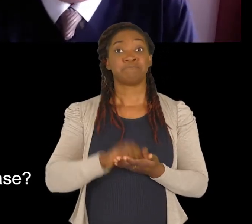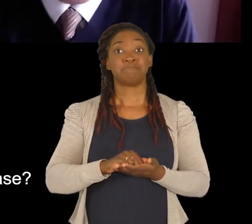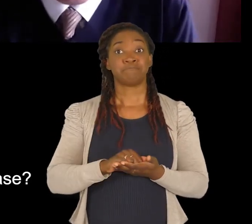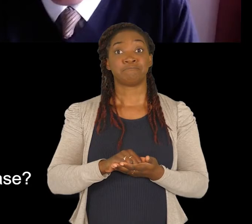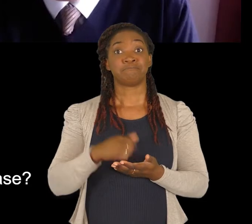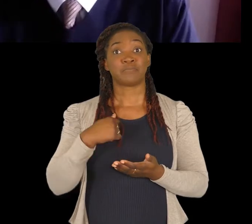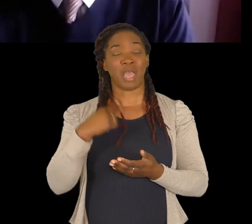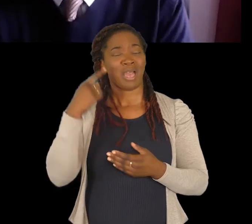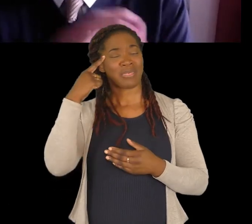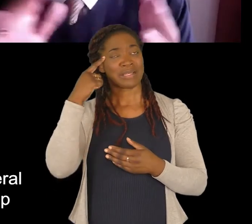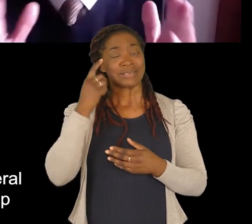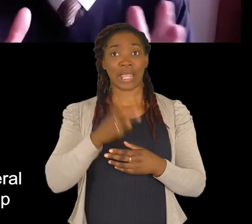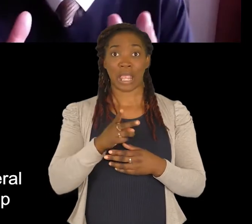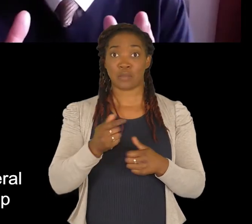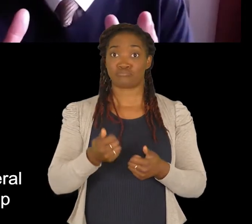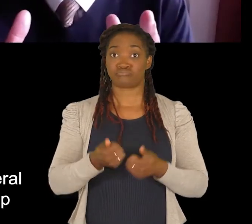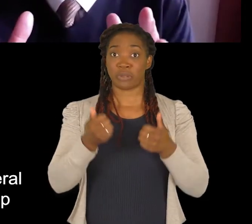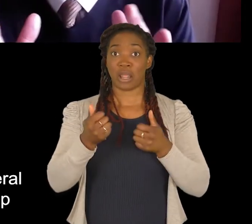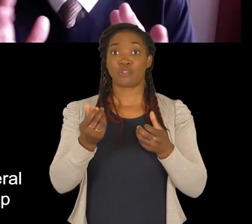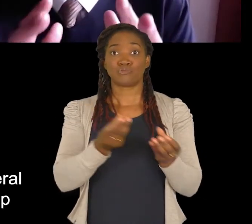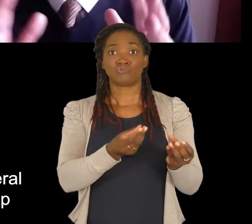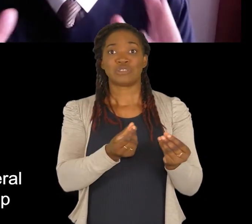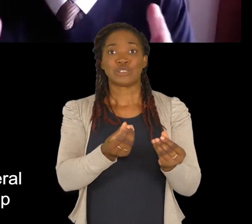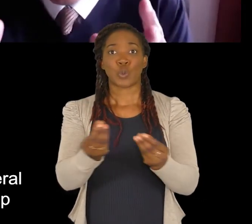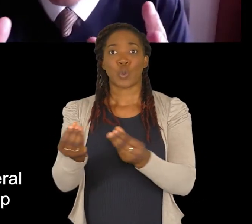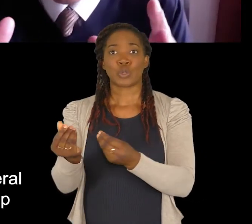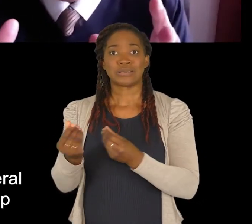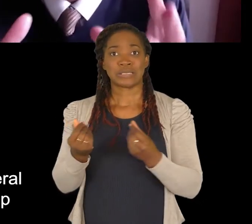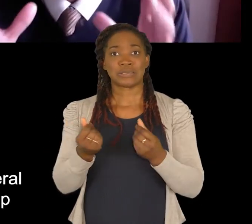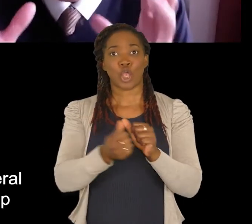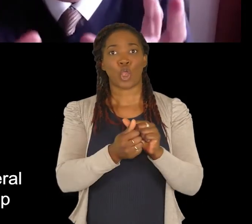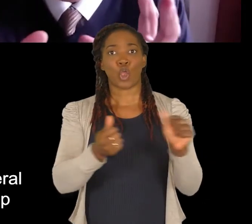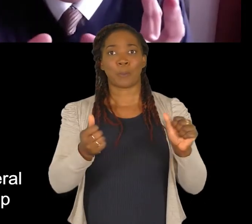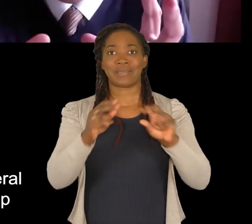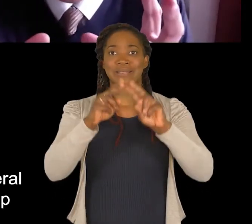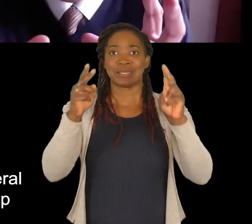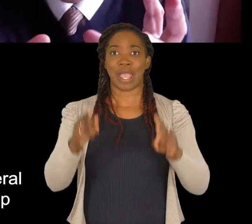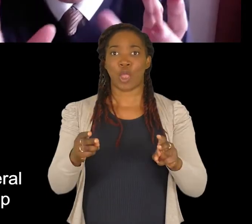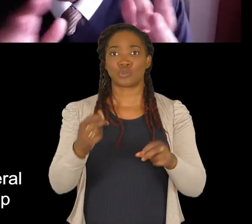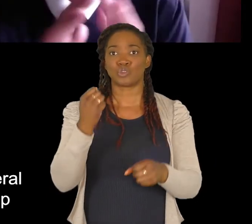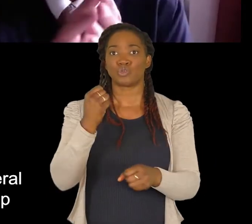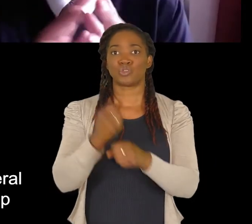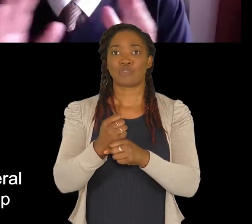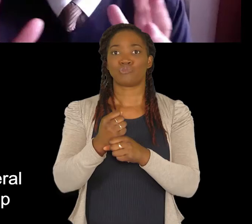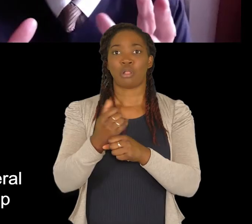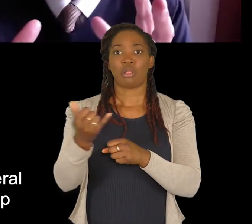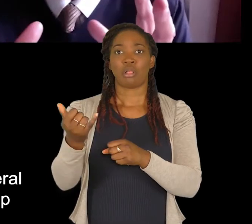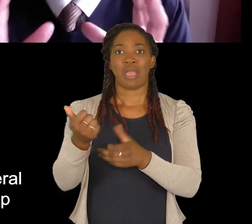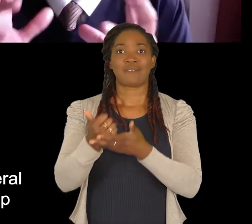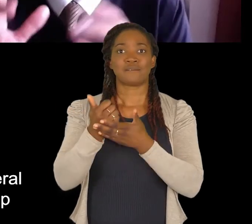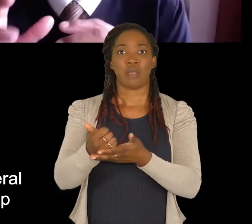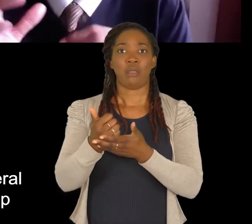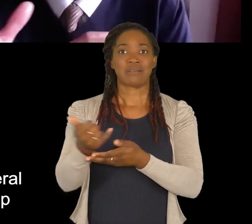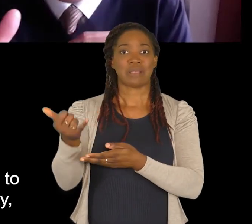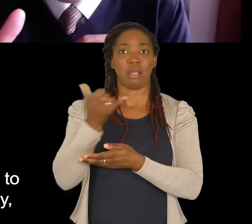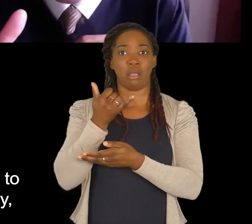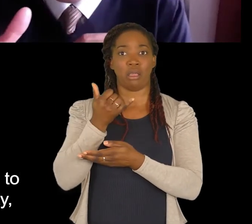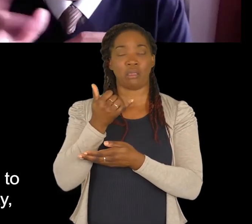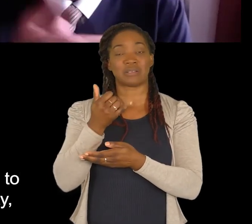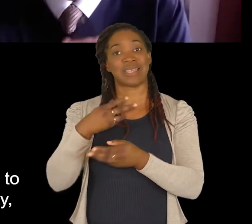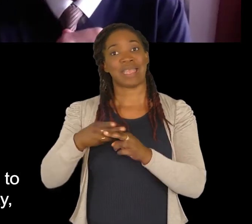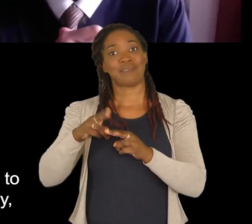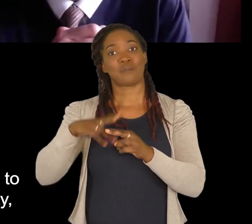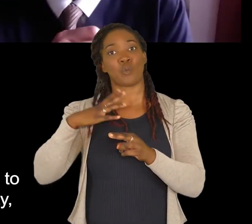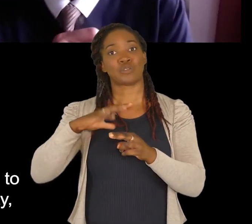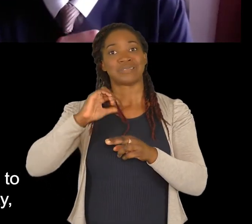think, again, brilliant resources. Companies House general advice line is fantastic if you want to set up a